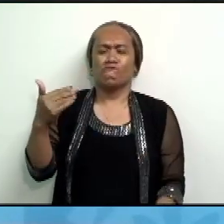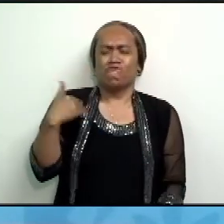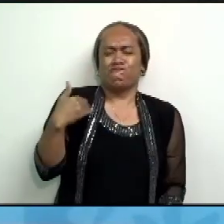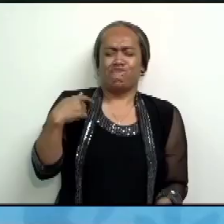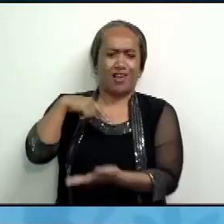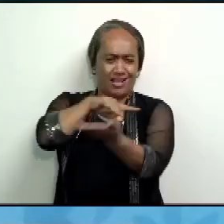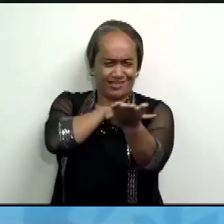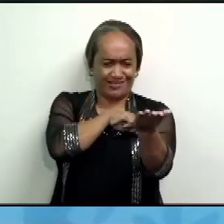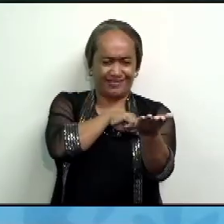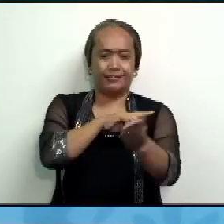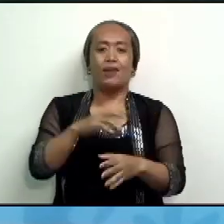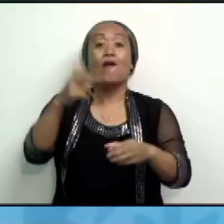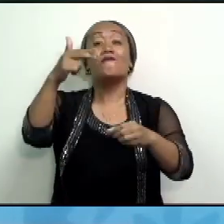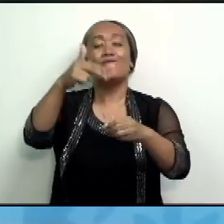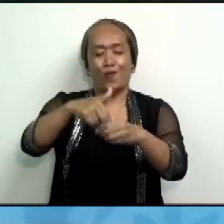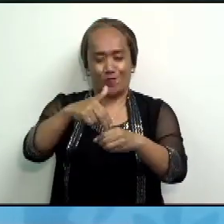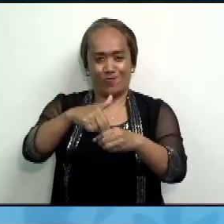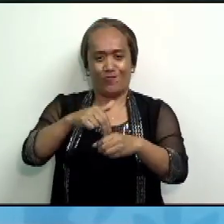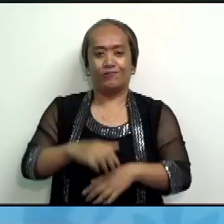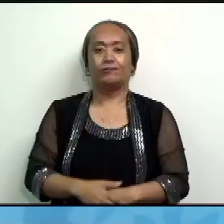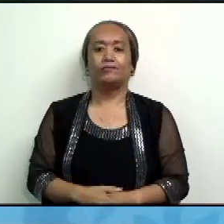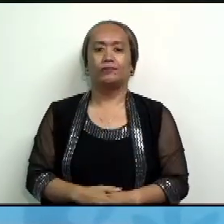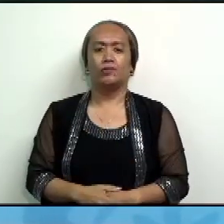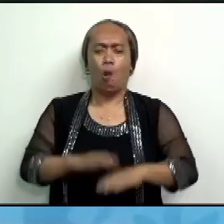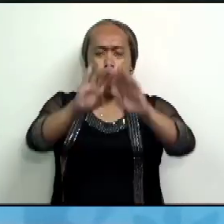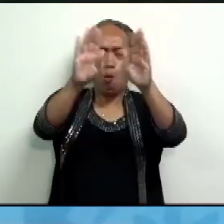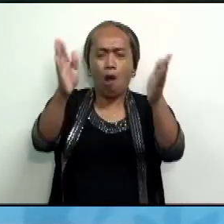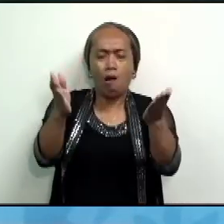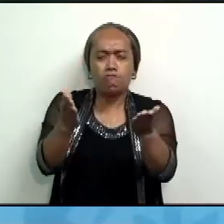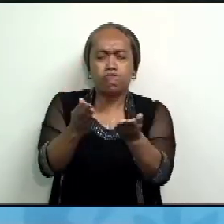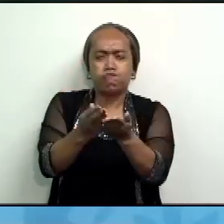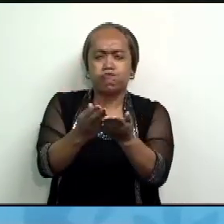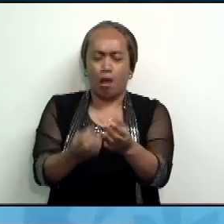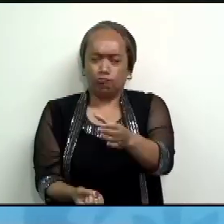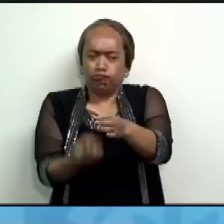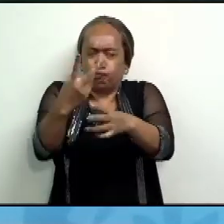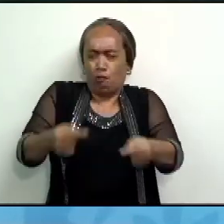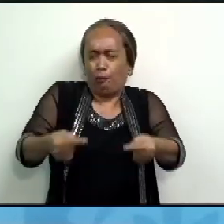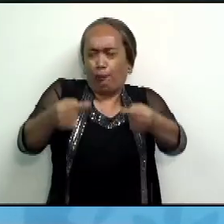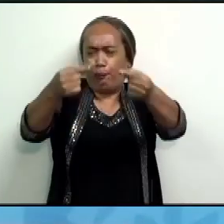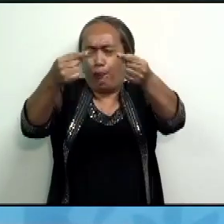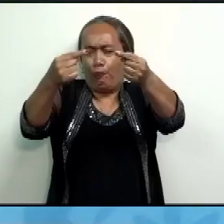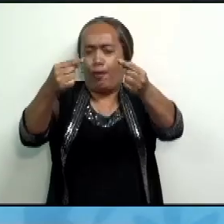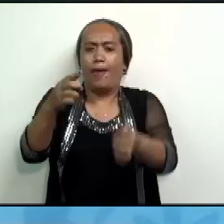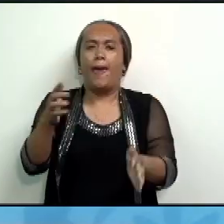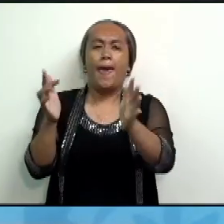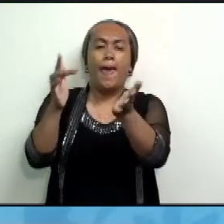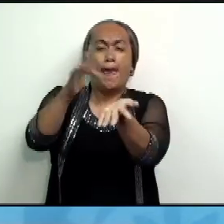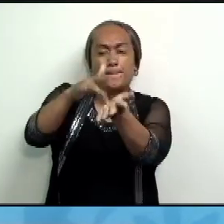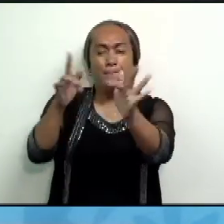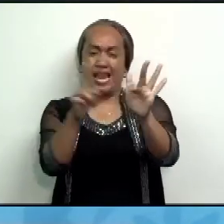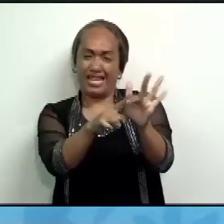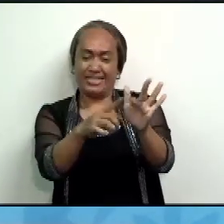of us: fuel. Around the world, there is growing tension and conflict in the Middle East